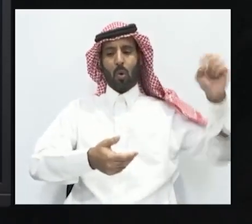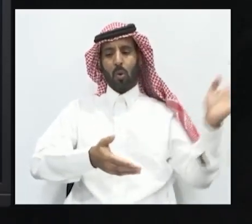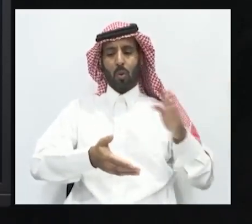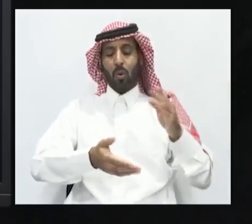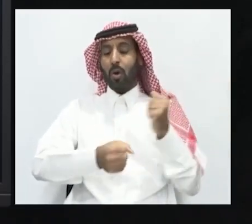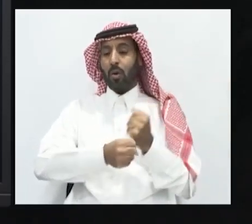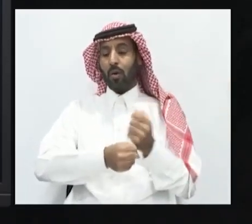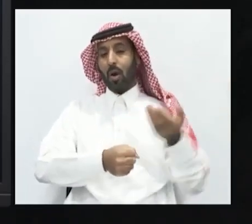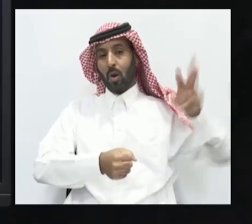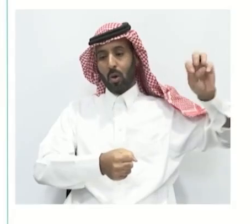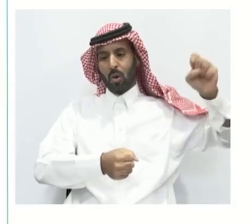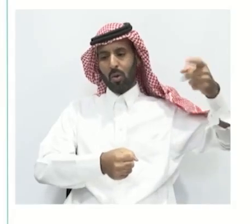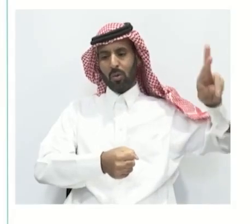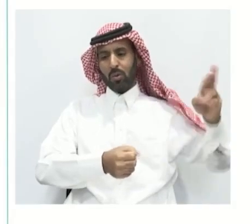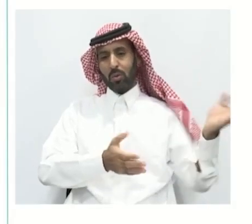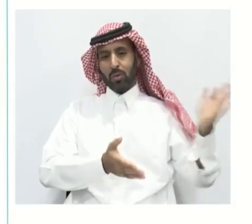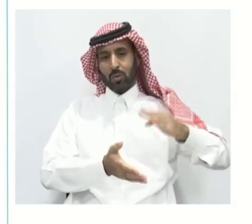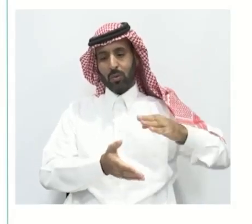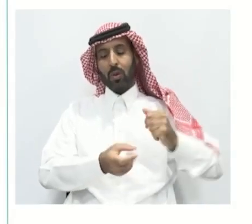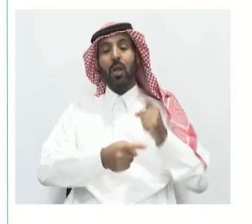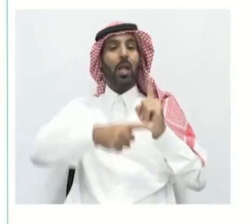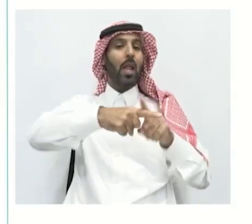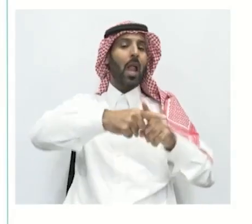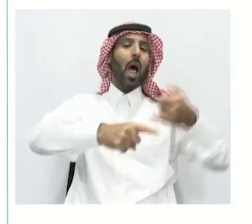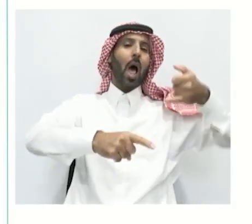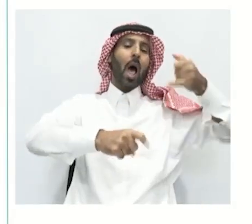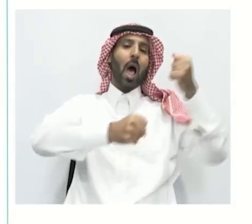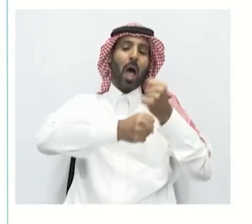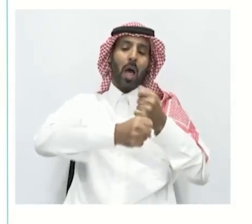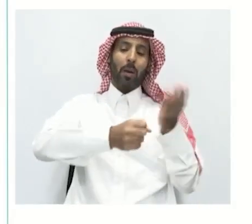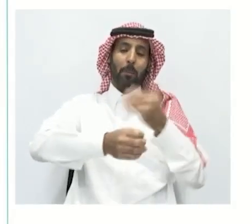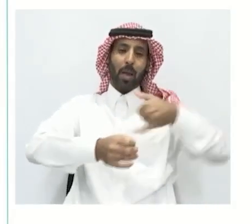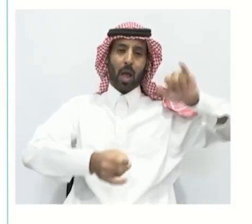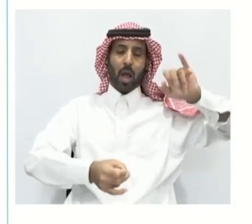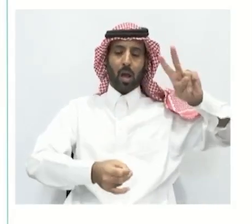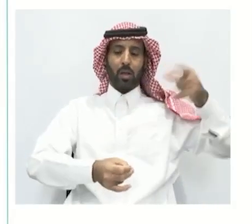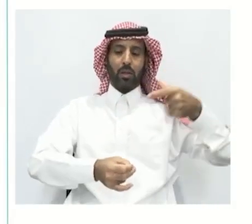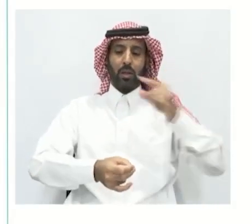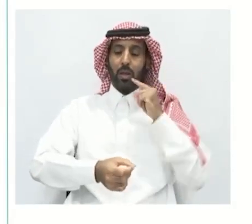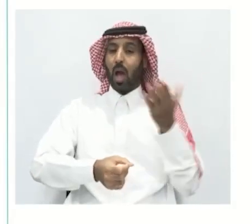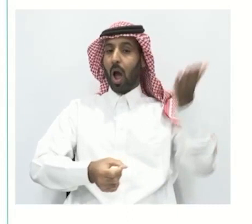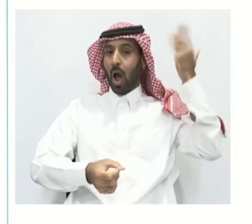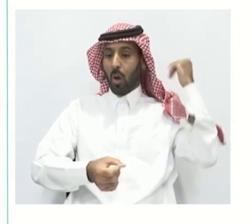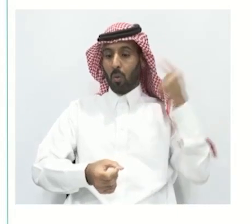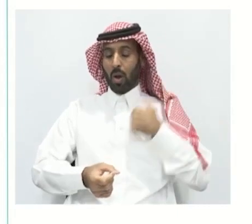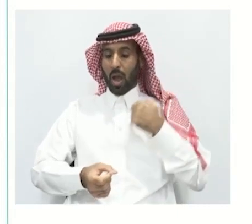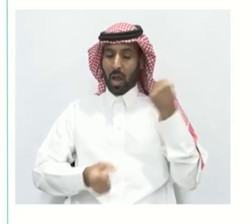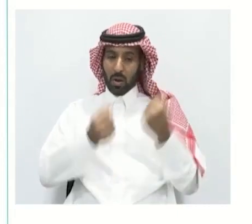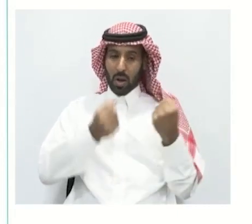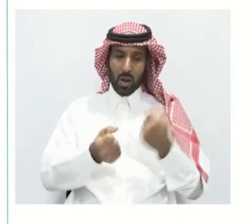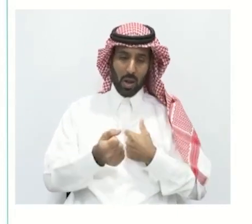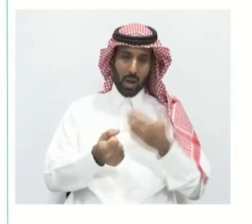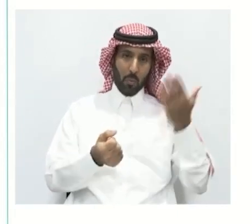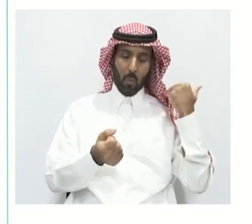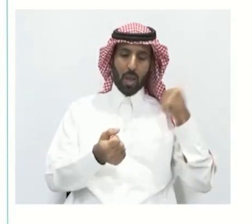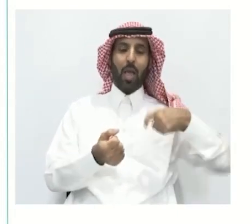the verb with the ing. You can see here, I was driving. This is the past progressive, was